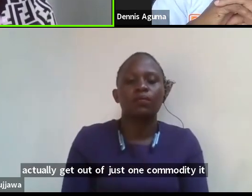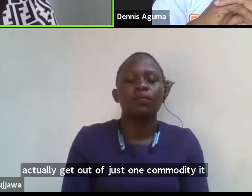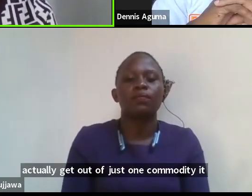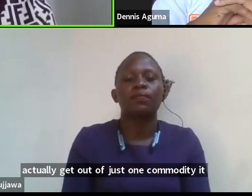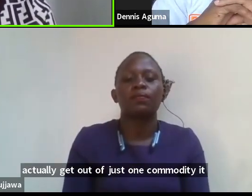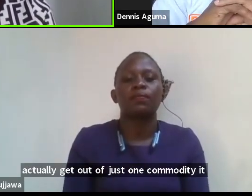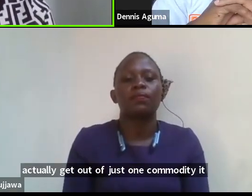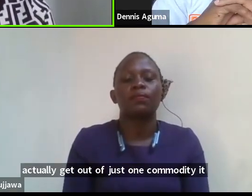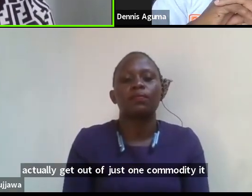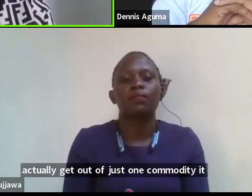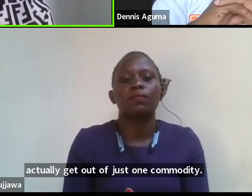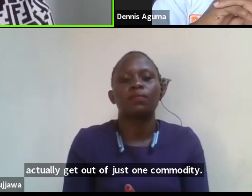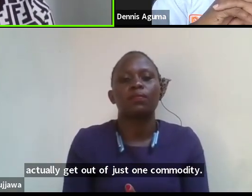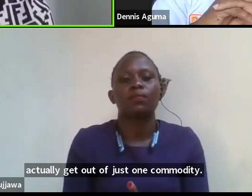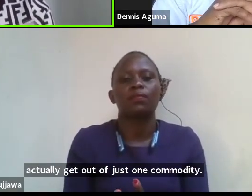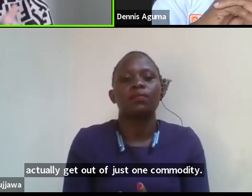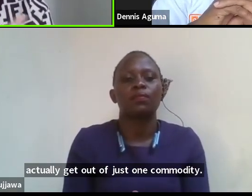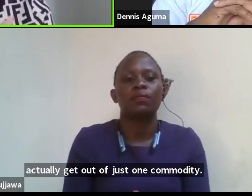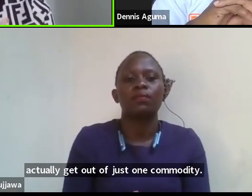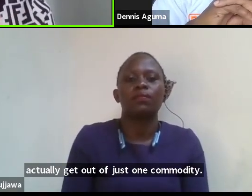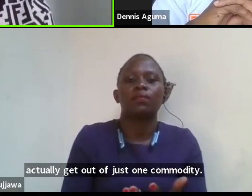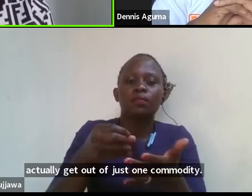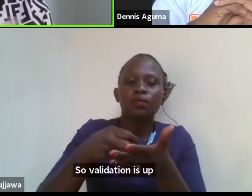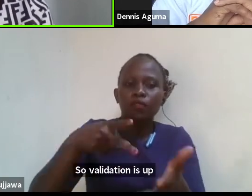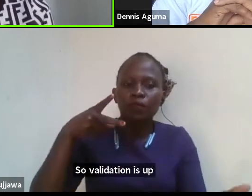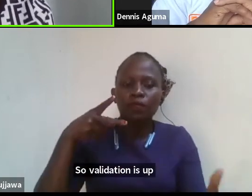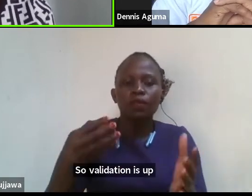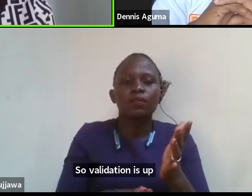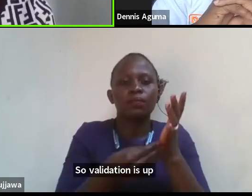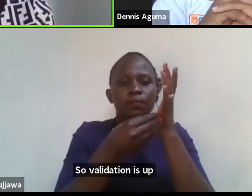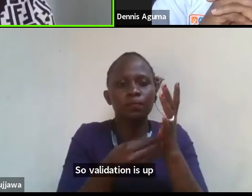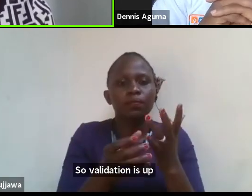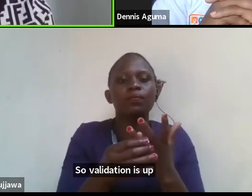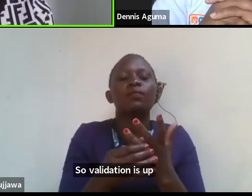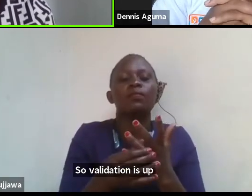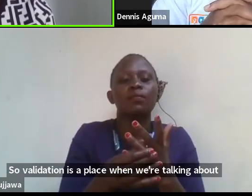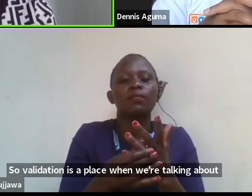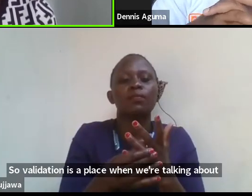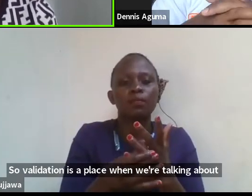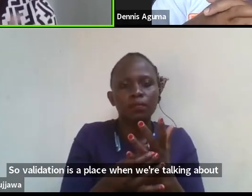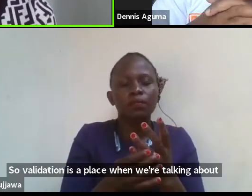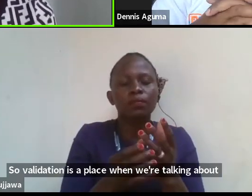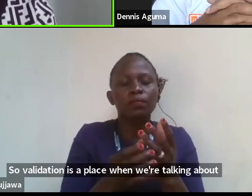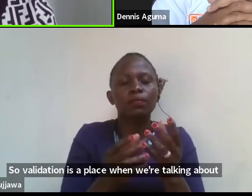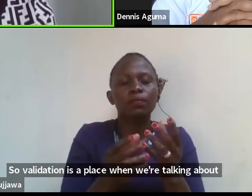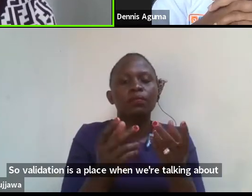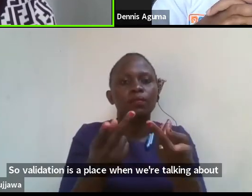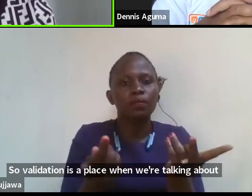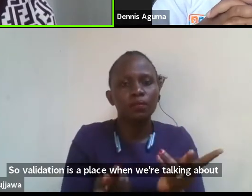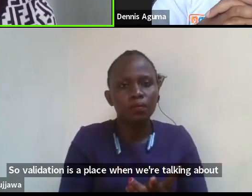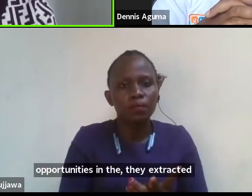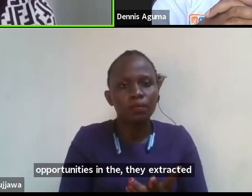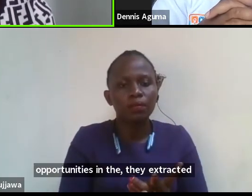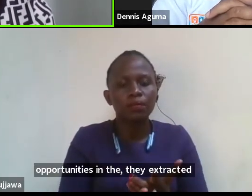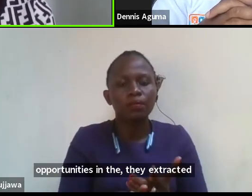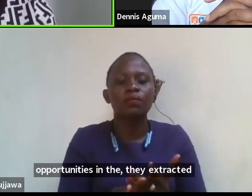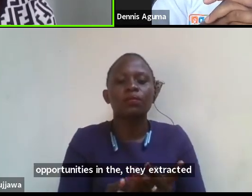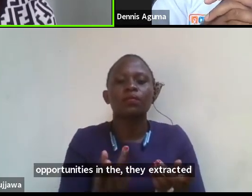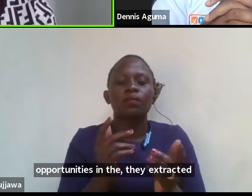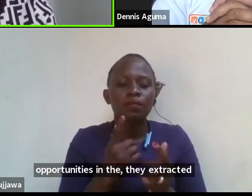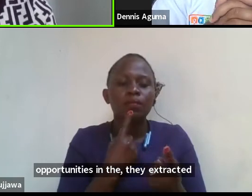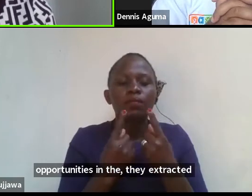So value addition is a place when we are talking about opportunities in the extractives. Value addition